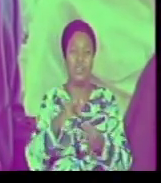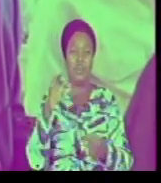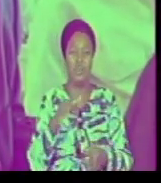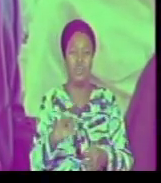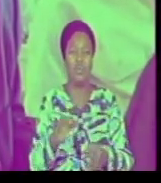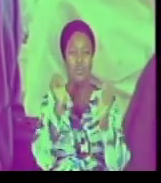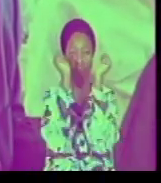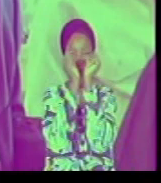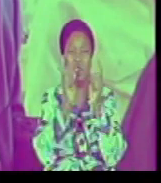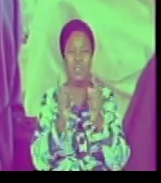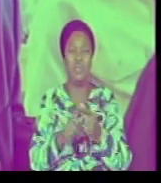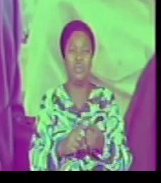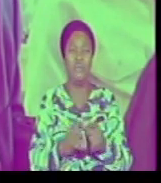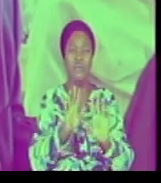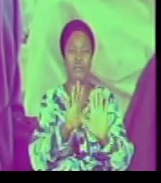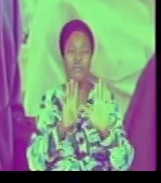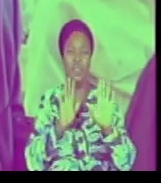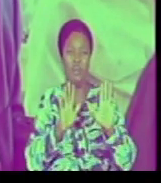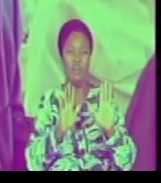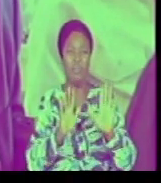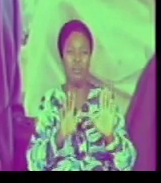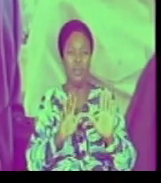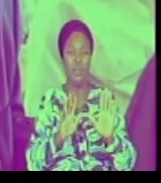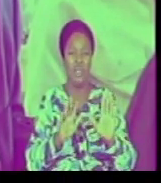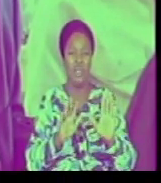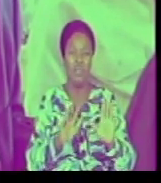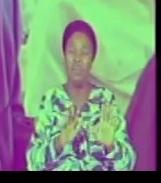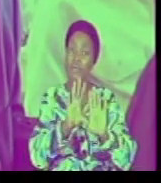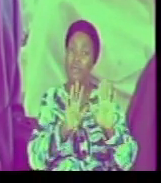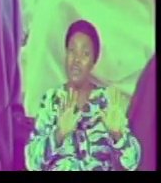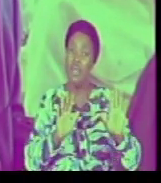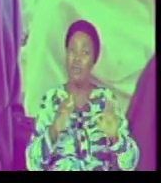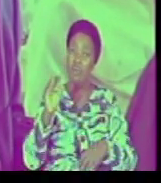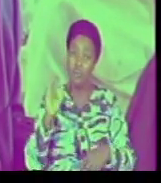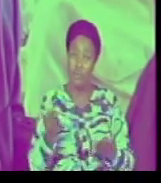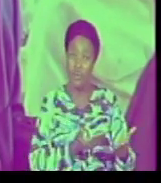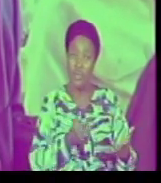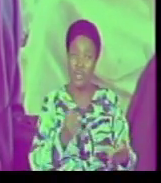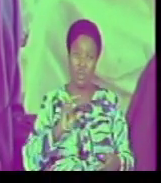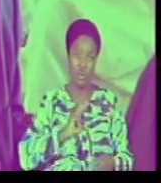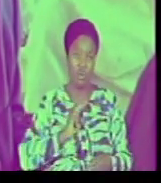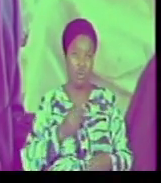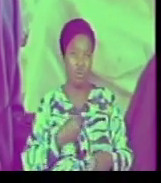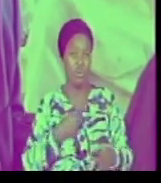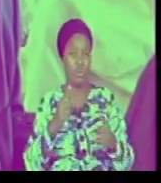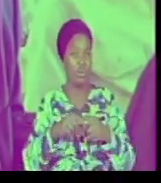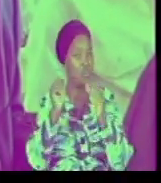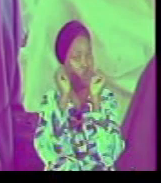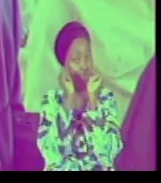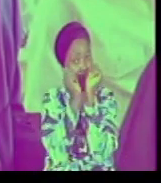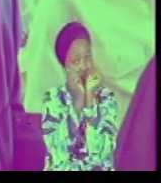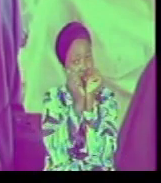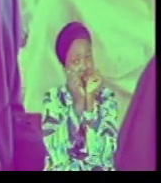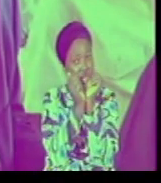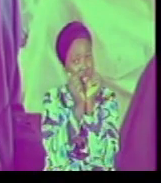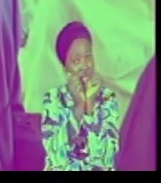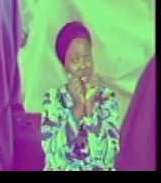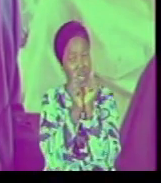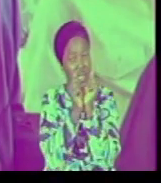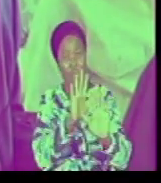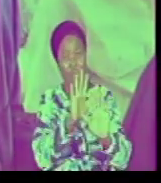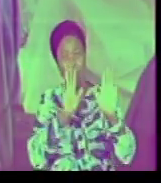see, fear brings us to bondage. Fear brings us to bondage. If you